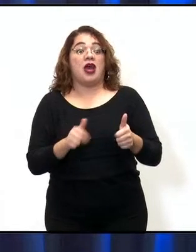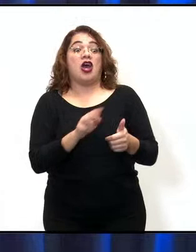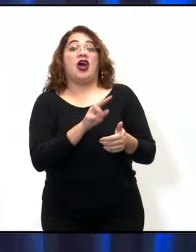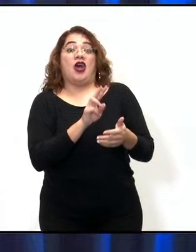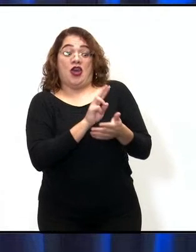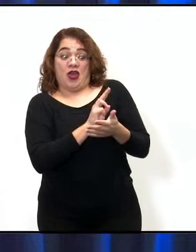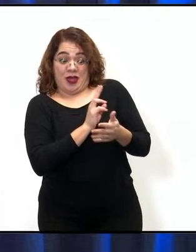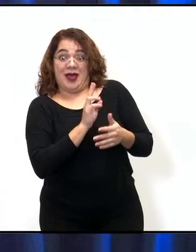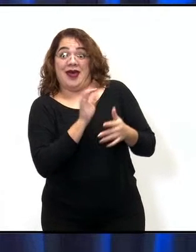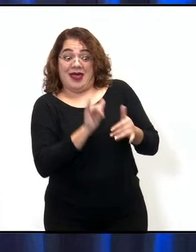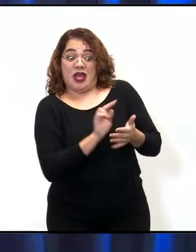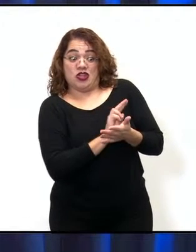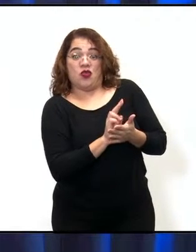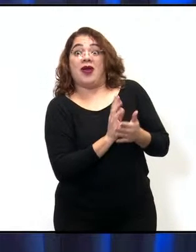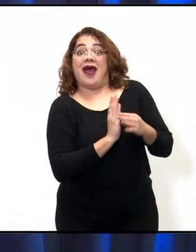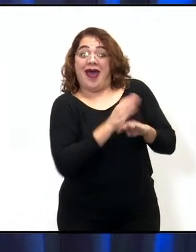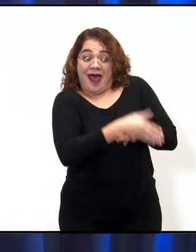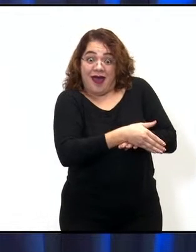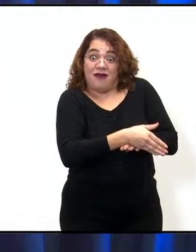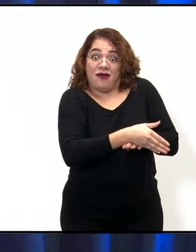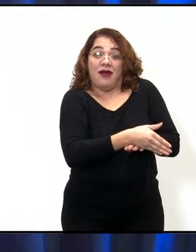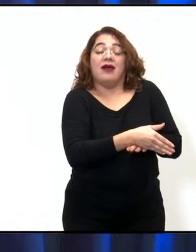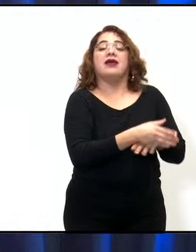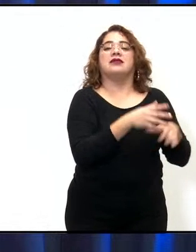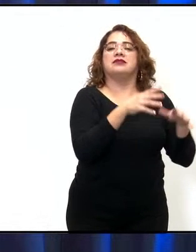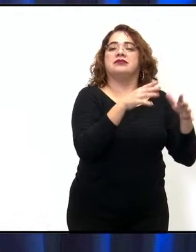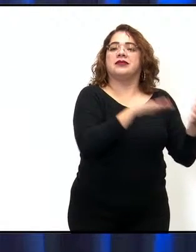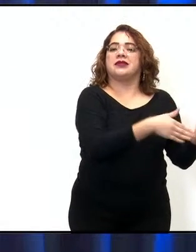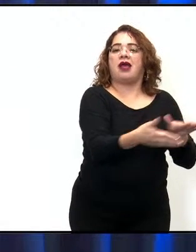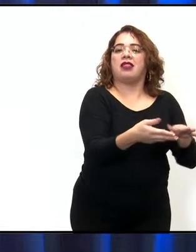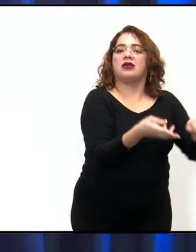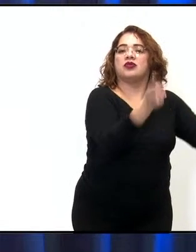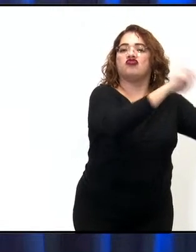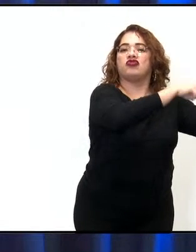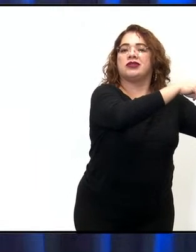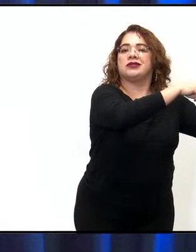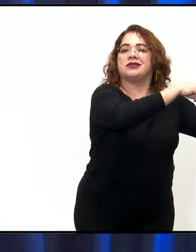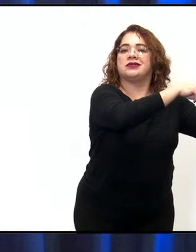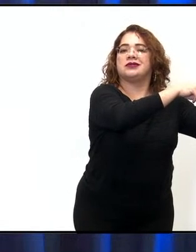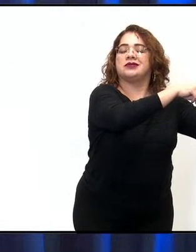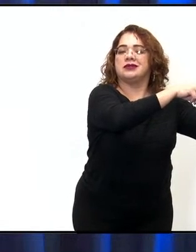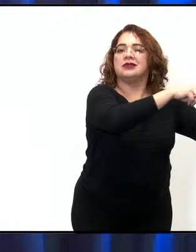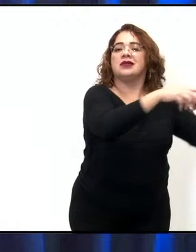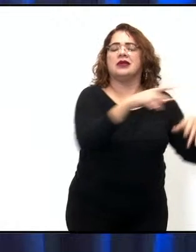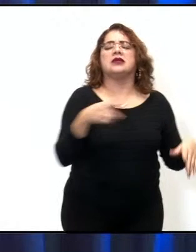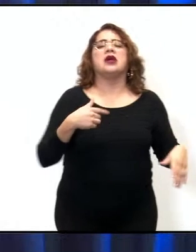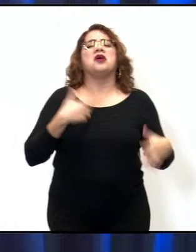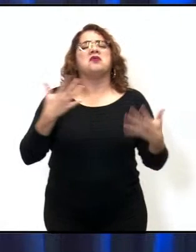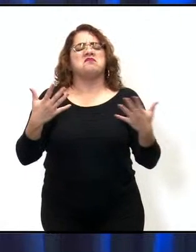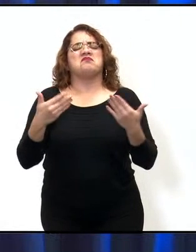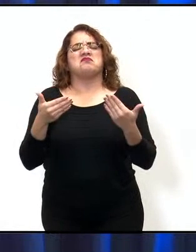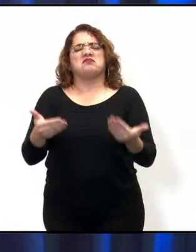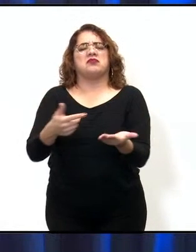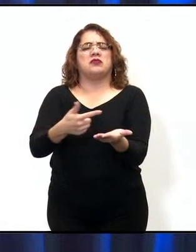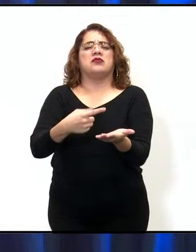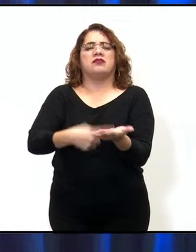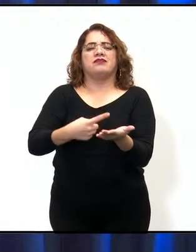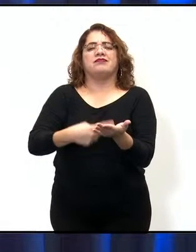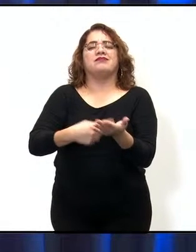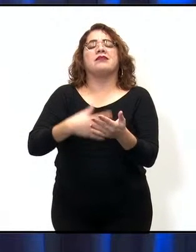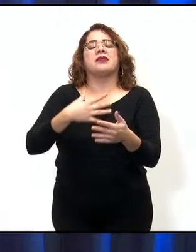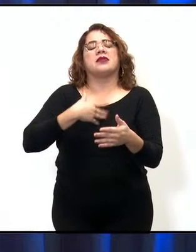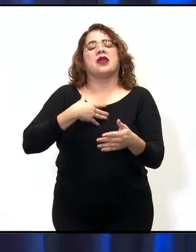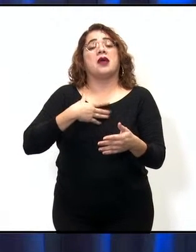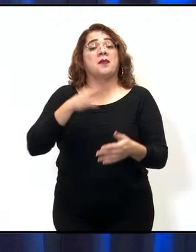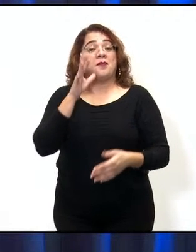hard one, but it's one that I think is important on this note. Let me use my mother as an example. So